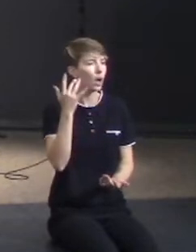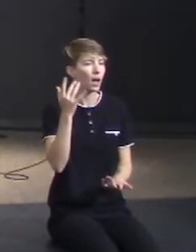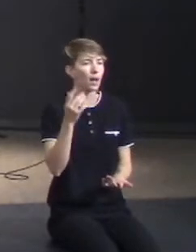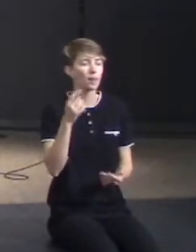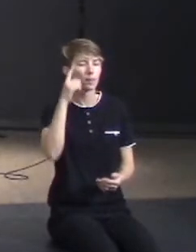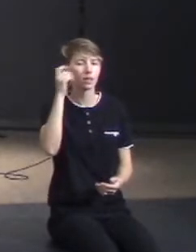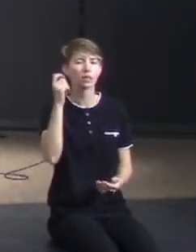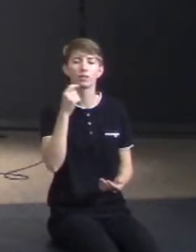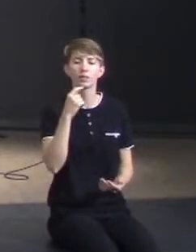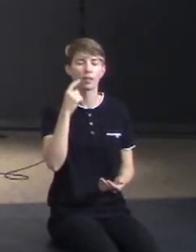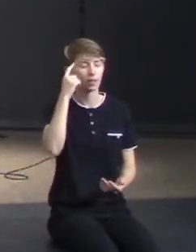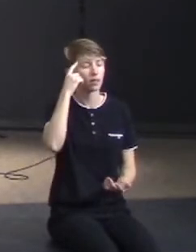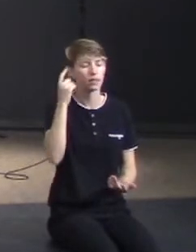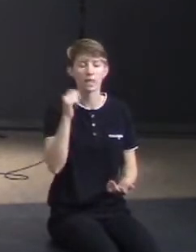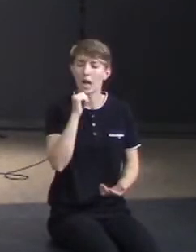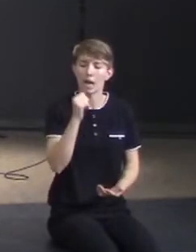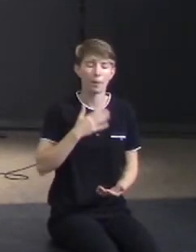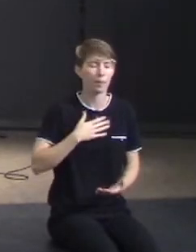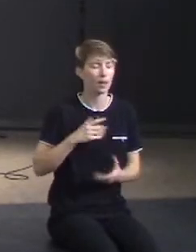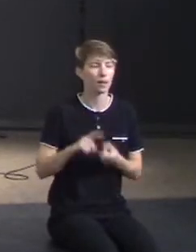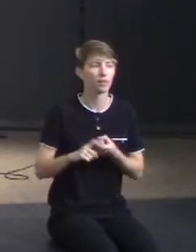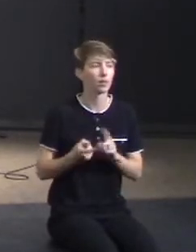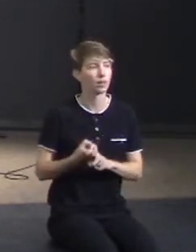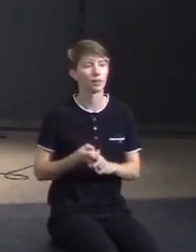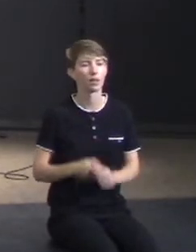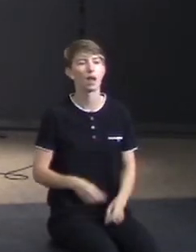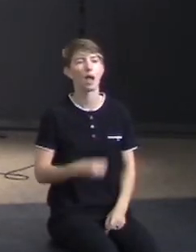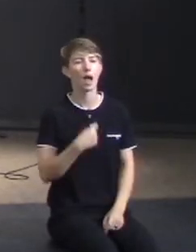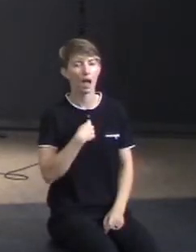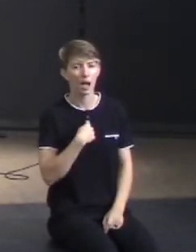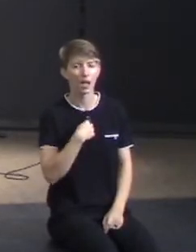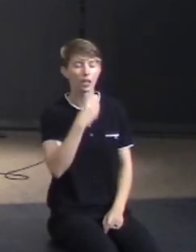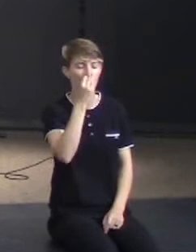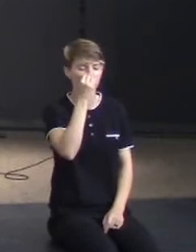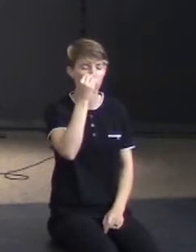I don't care.